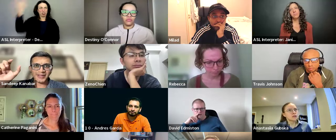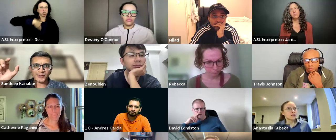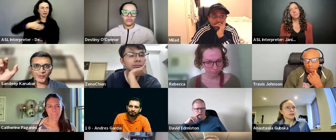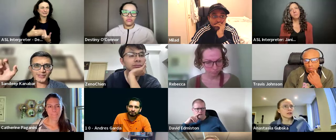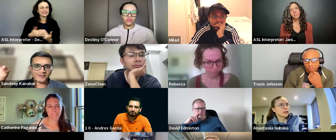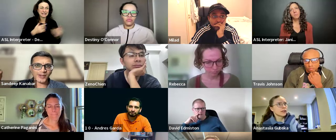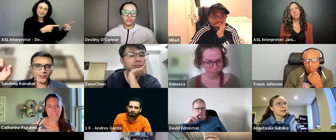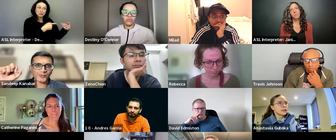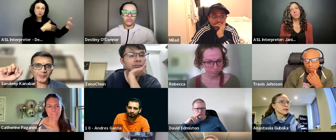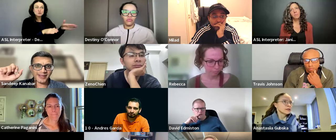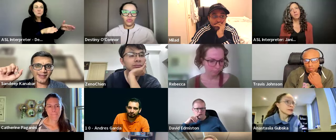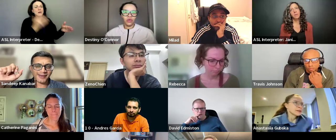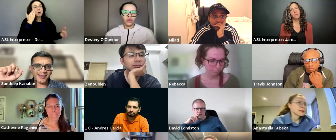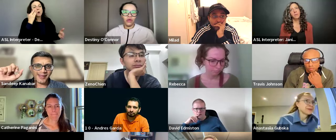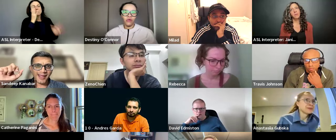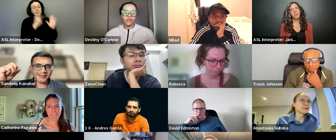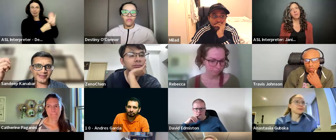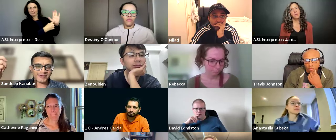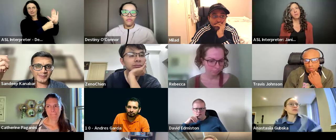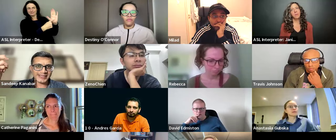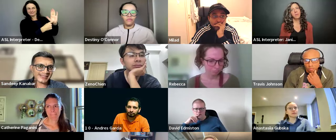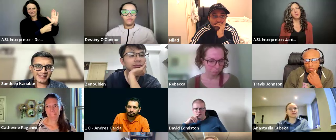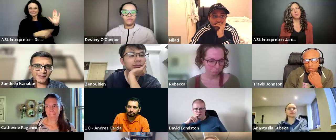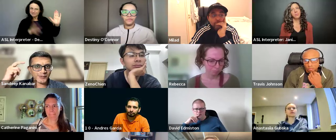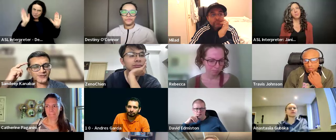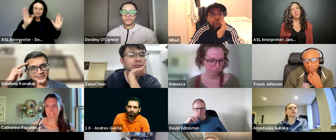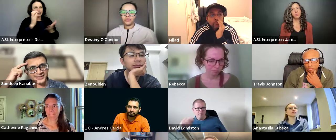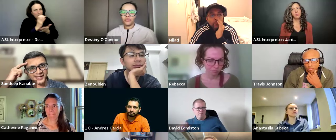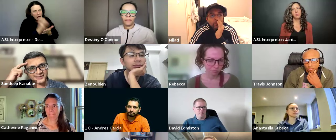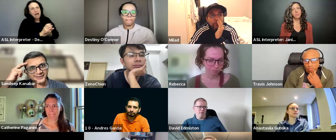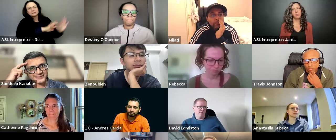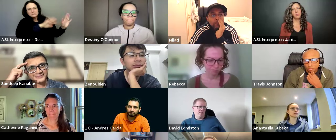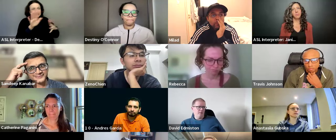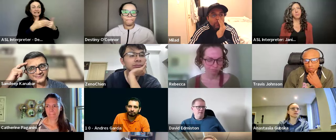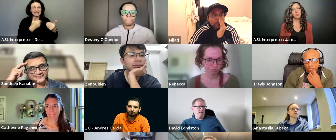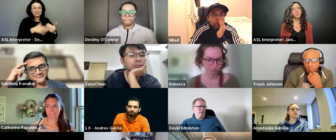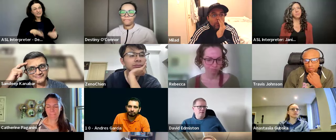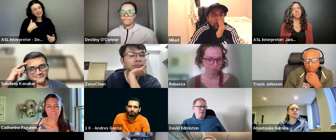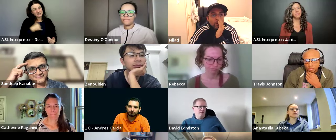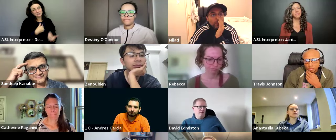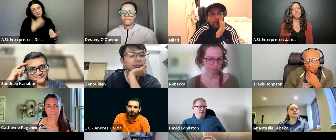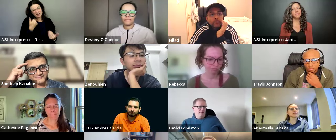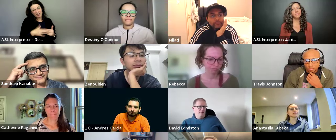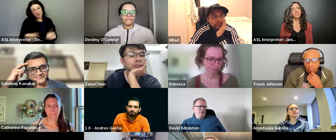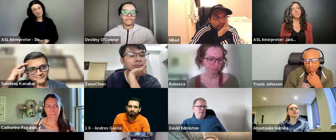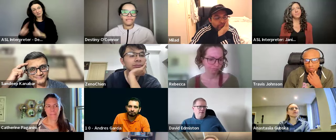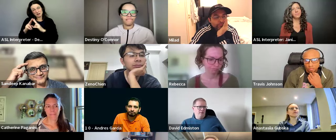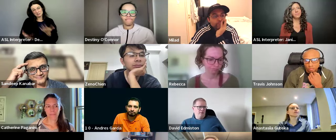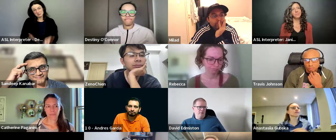because people can know that we are going to be there and they will be easily able to find us, I think.